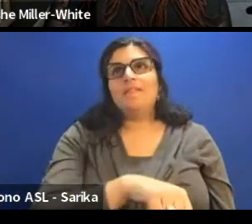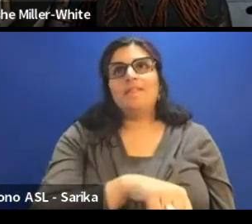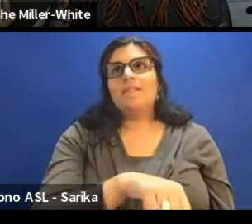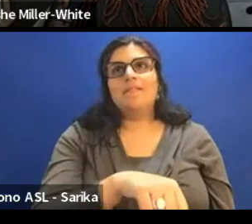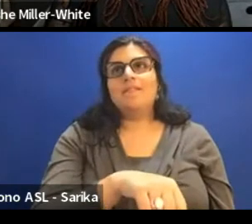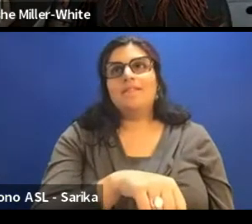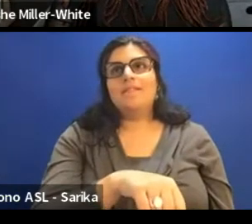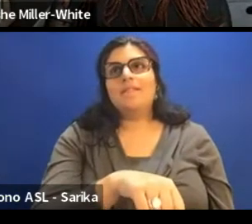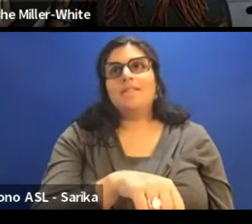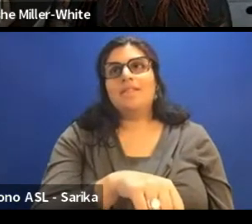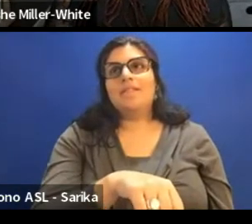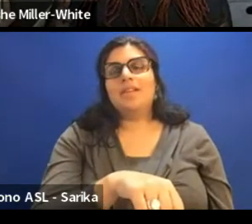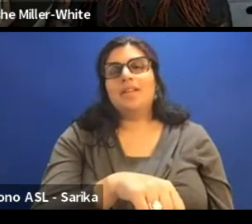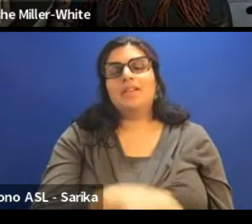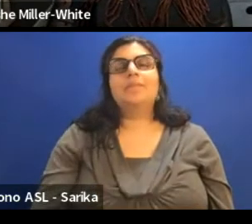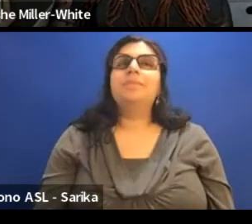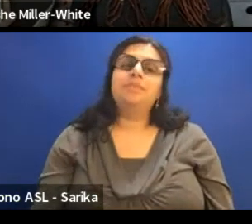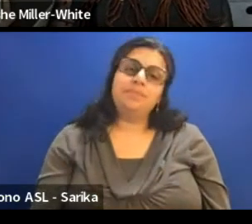I just love